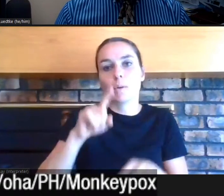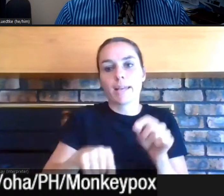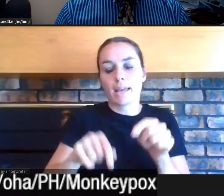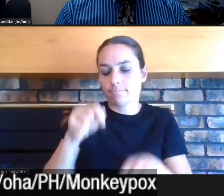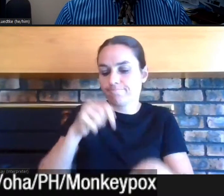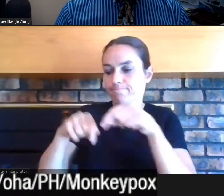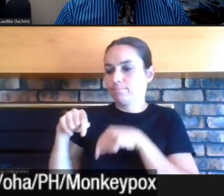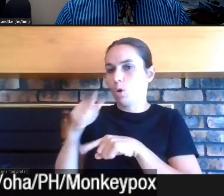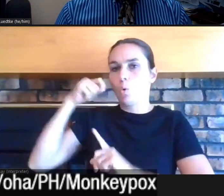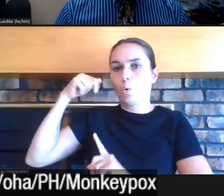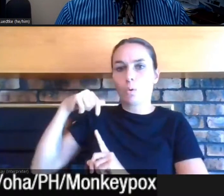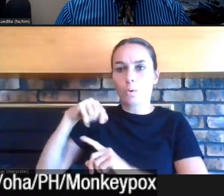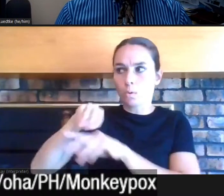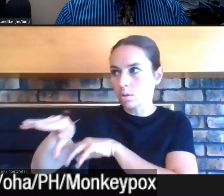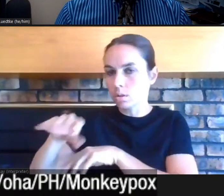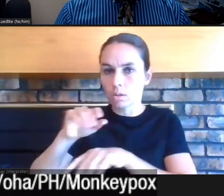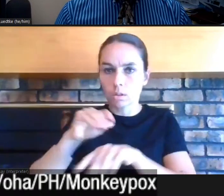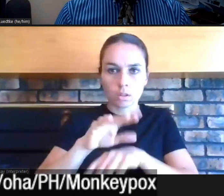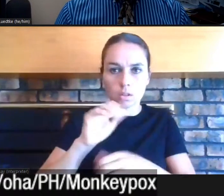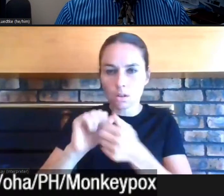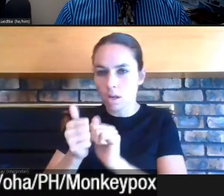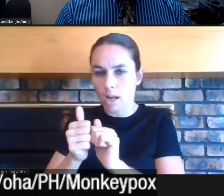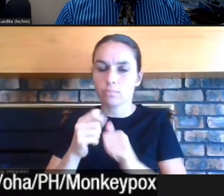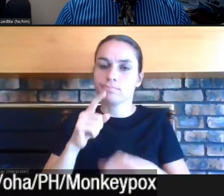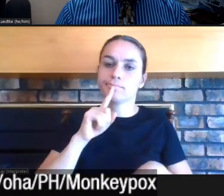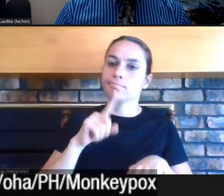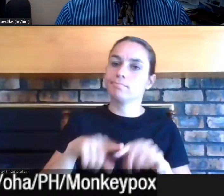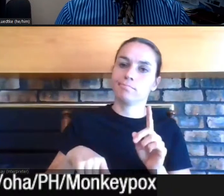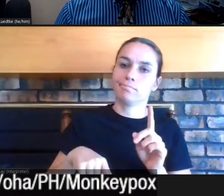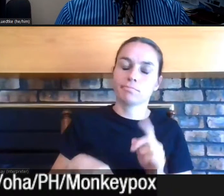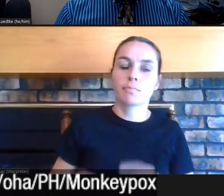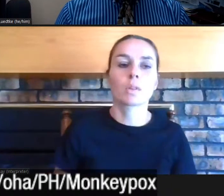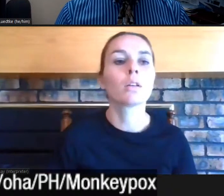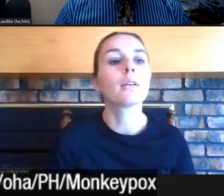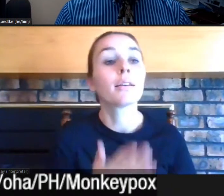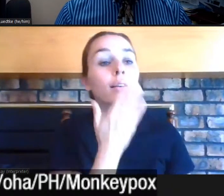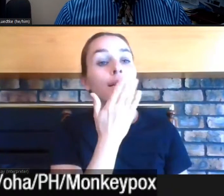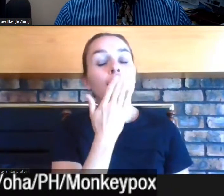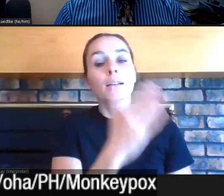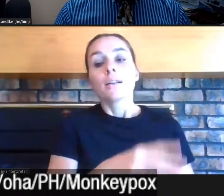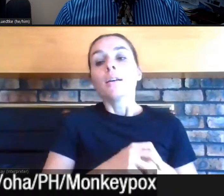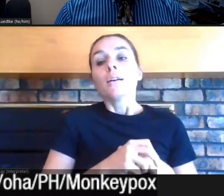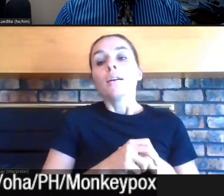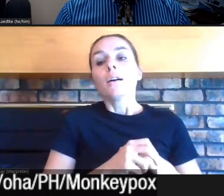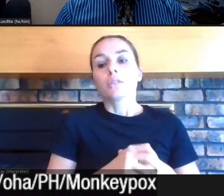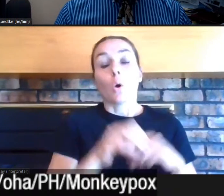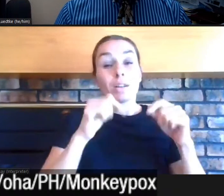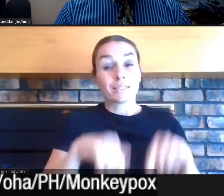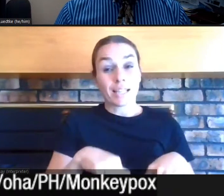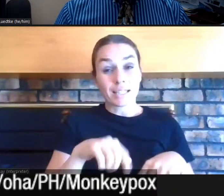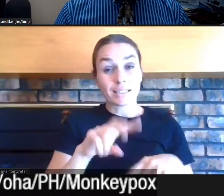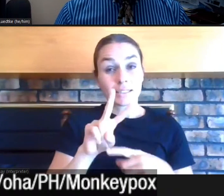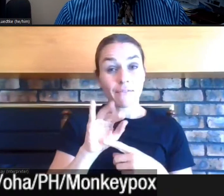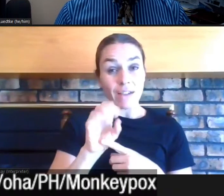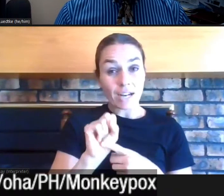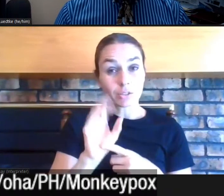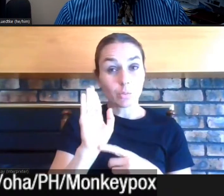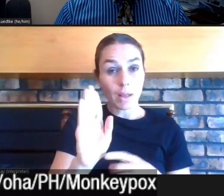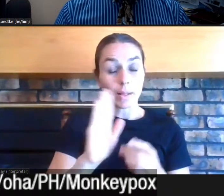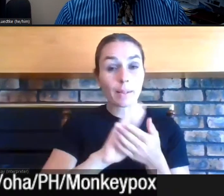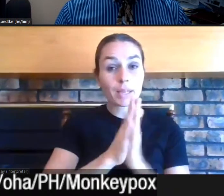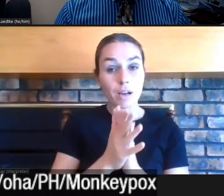another case or a specific instance. Thank you. And then, is this virus going to become endemic